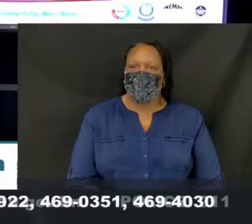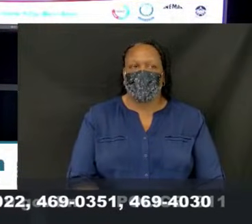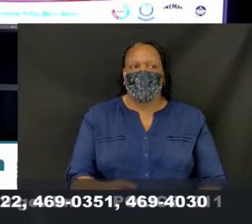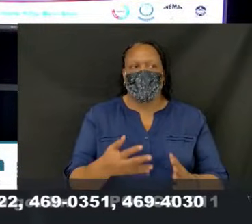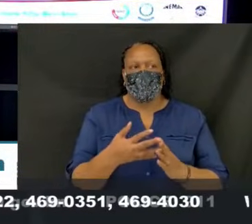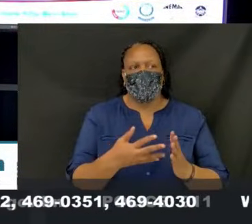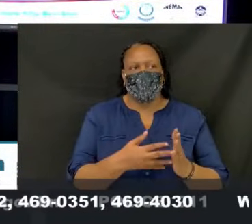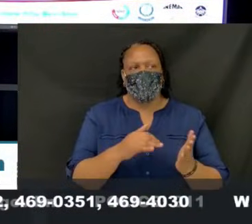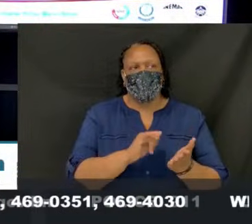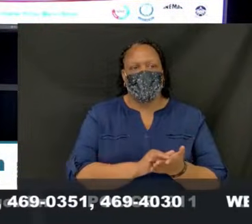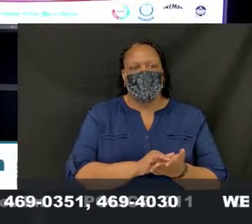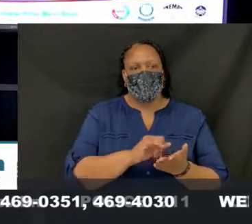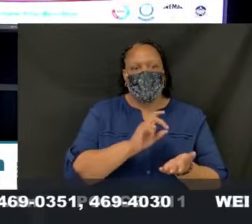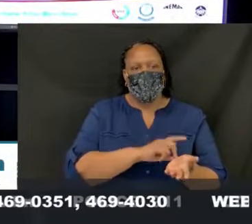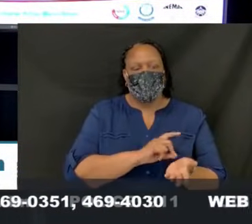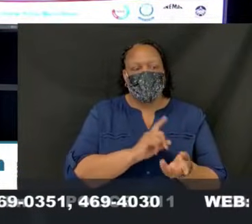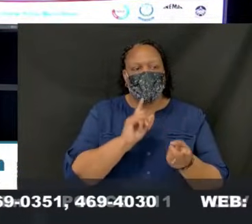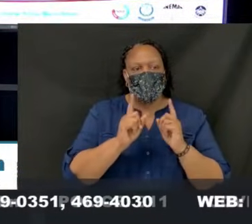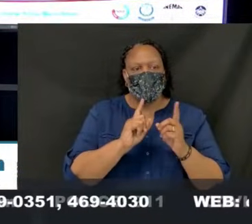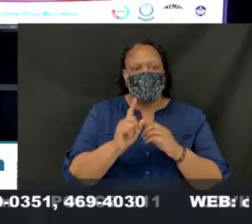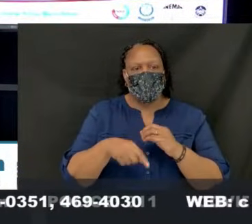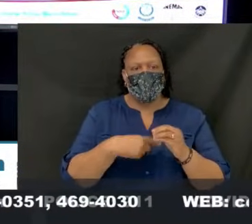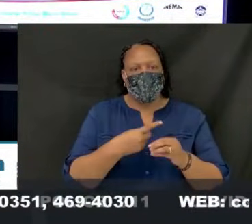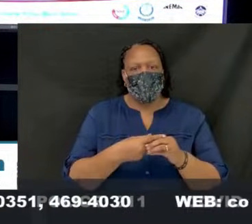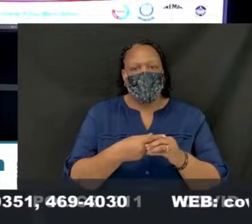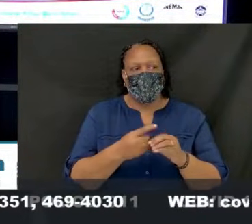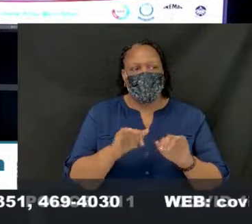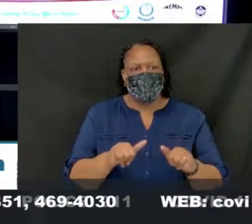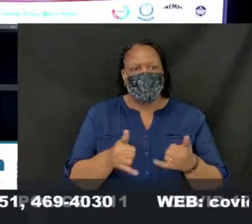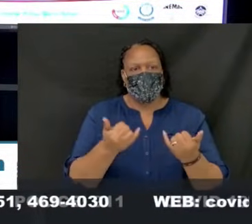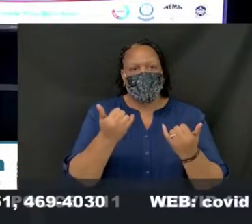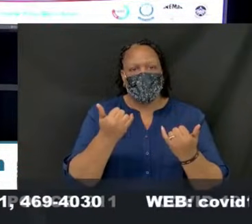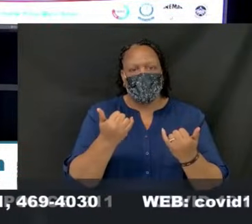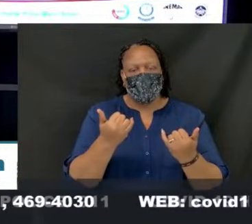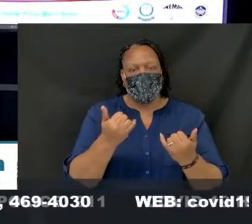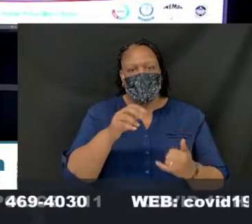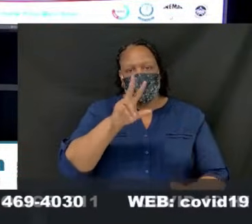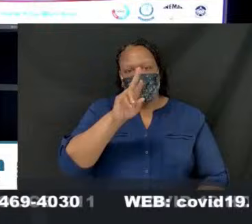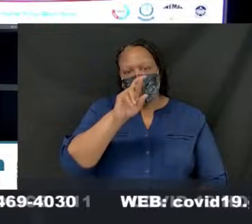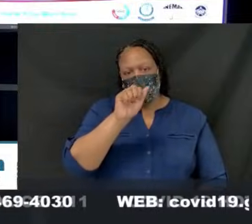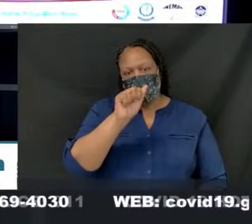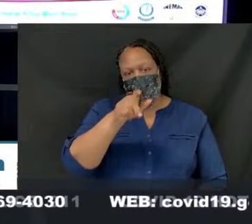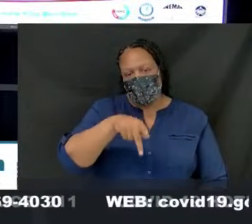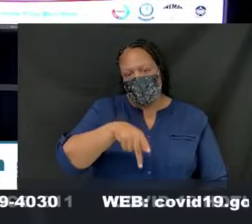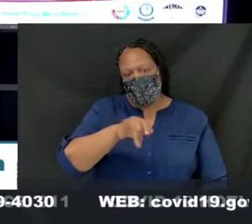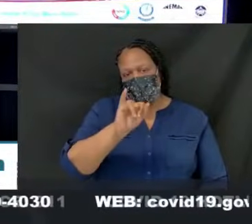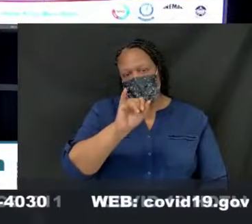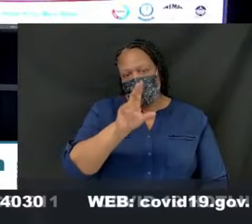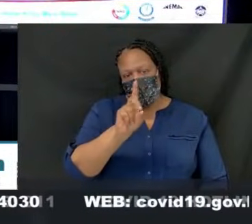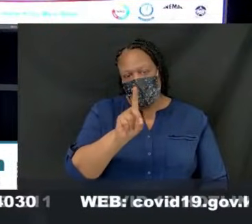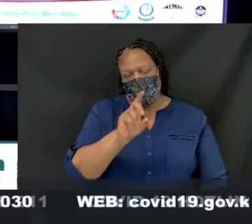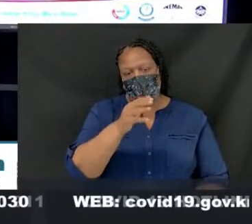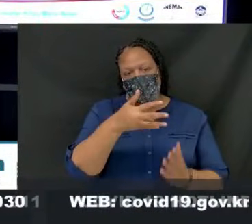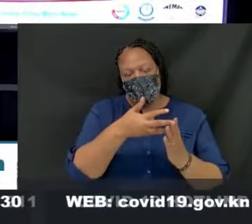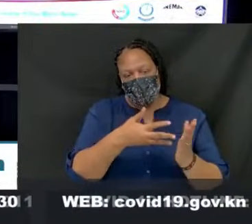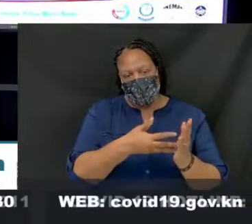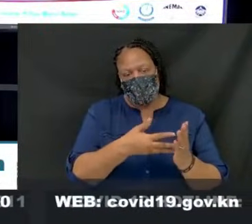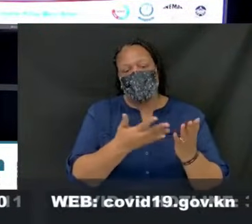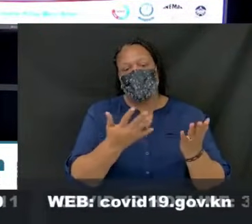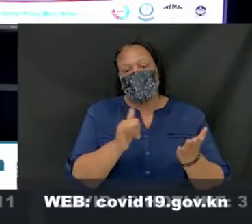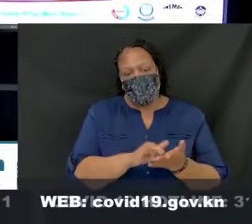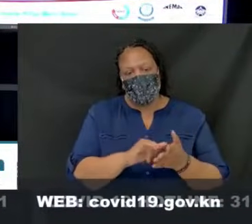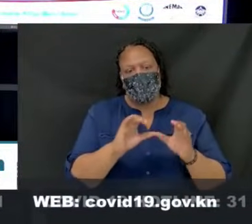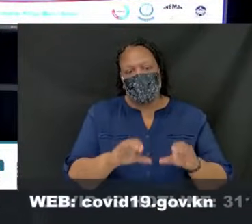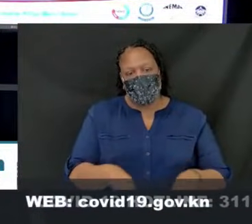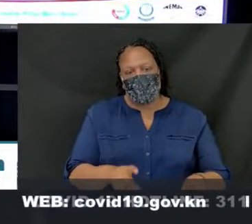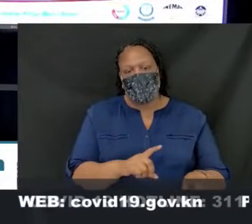recommendations that we accepted and we have agreed upon. That's the National COVID-19 Task Force in collaboration with the Ministry of